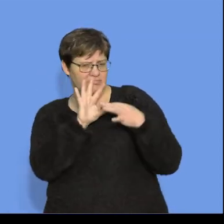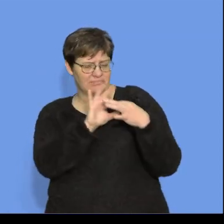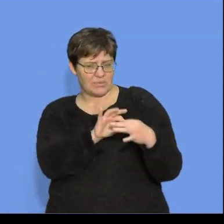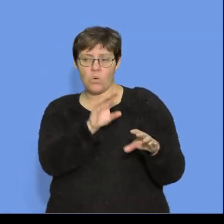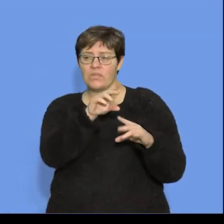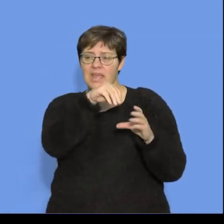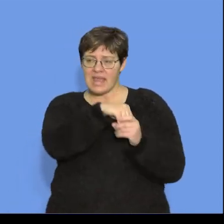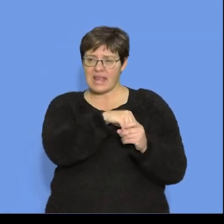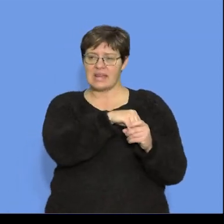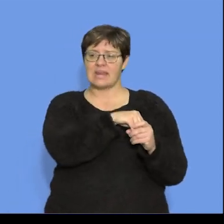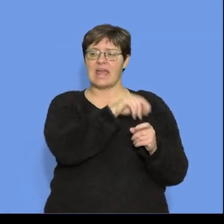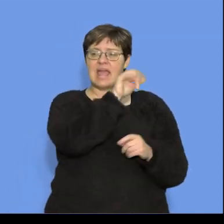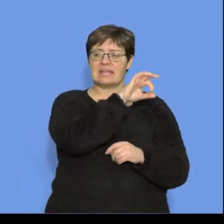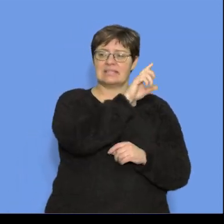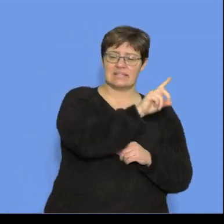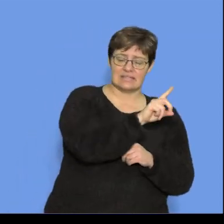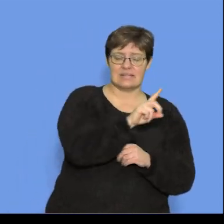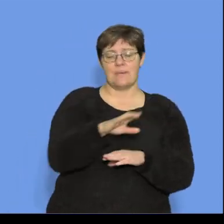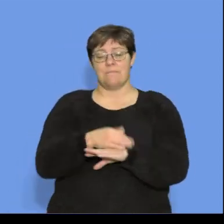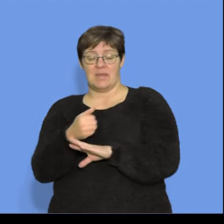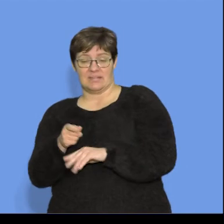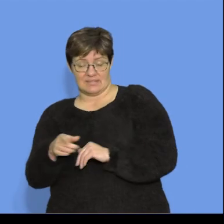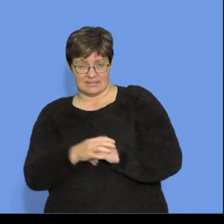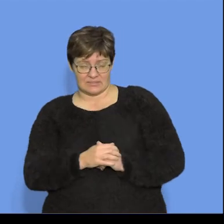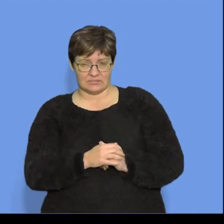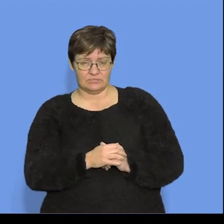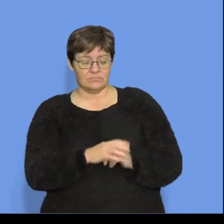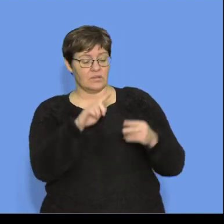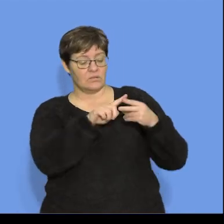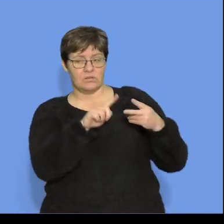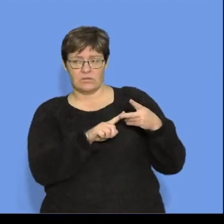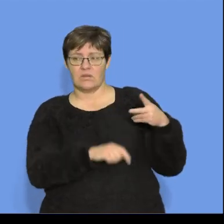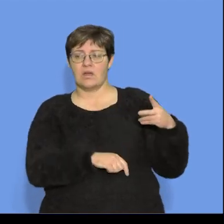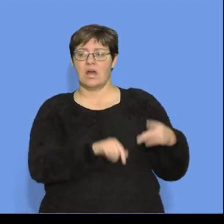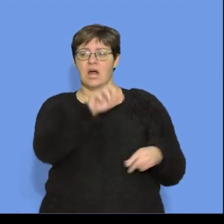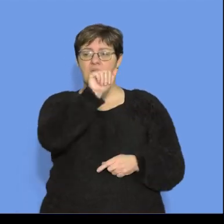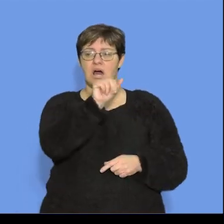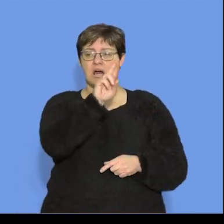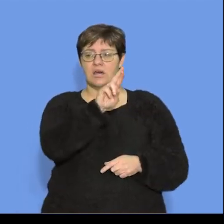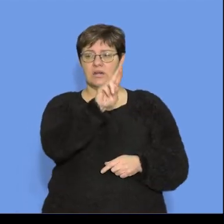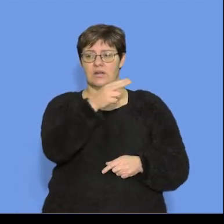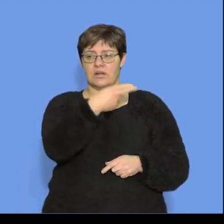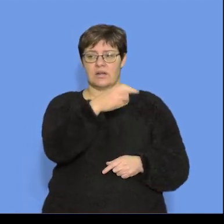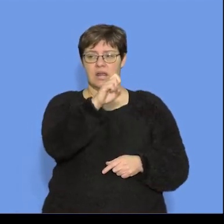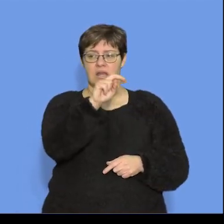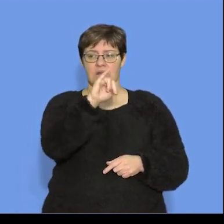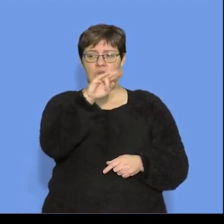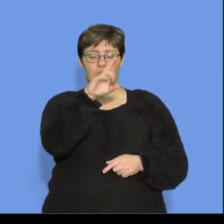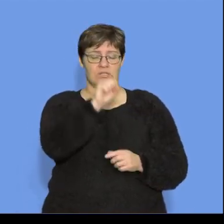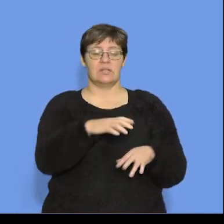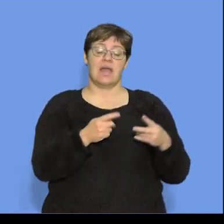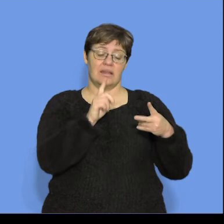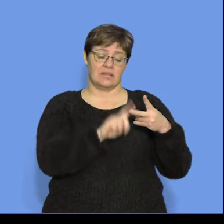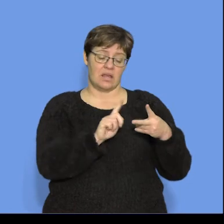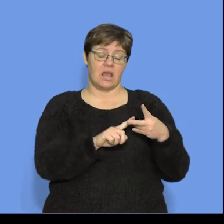acids and bases. So there are 2 main theories. There's Arrhenius' theory and Lowry-Bronsted theory.